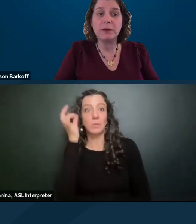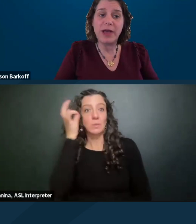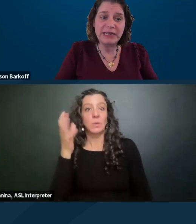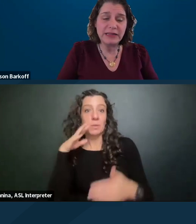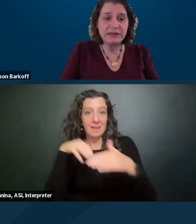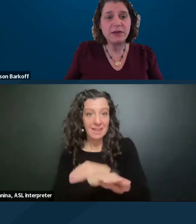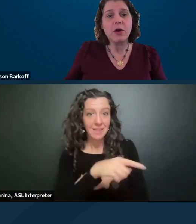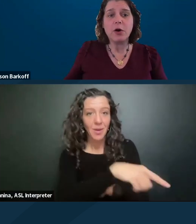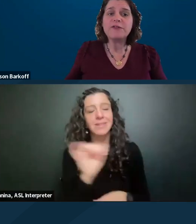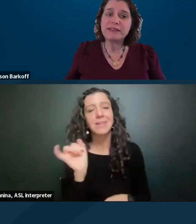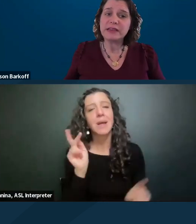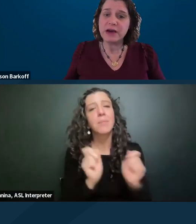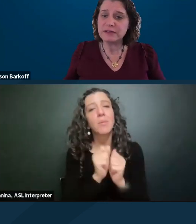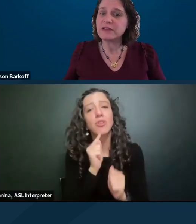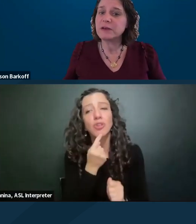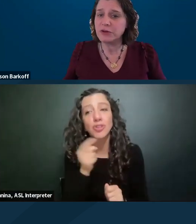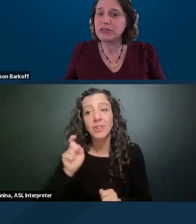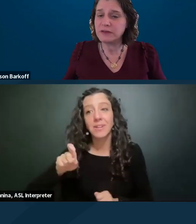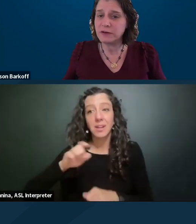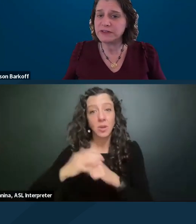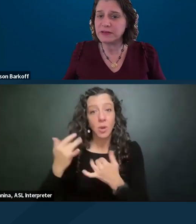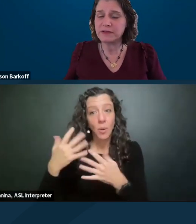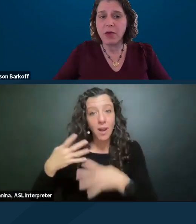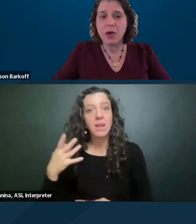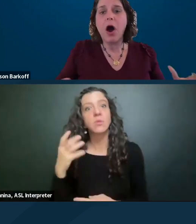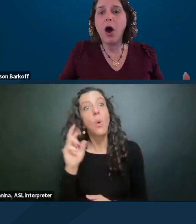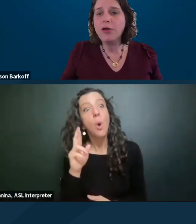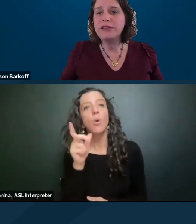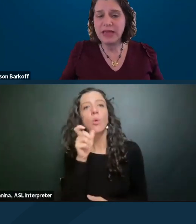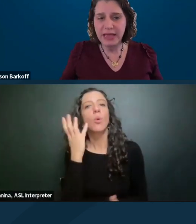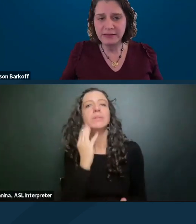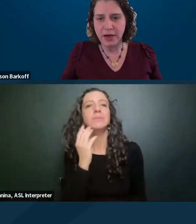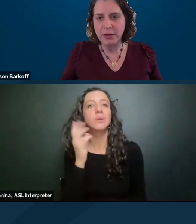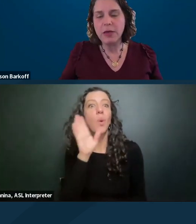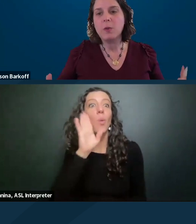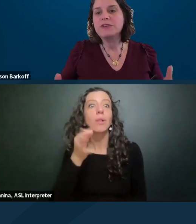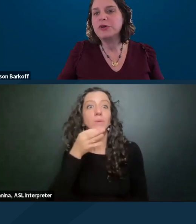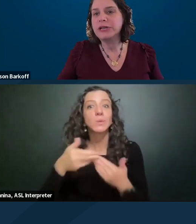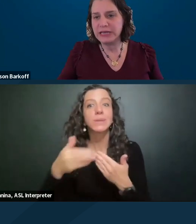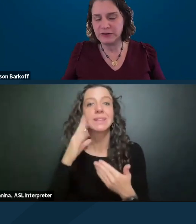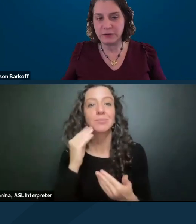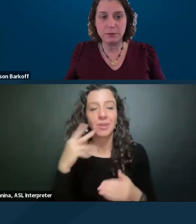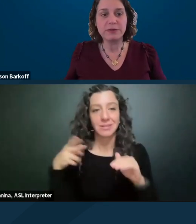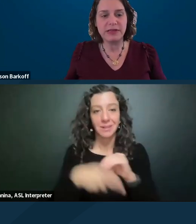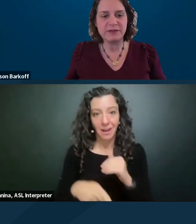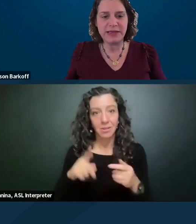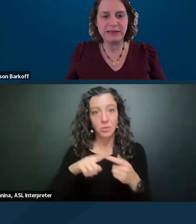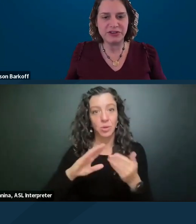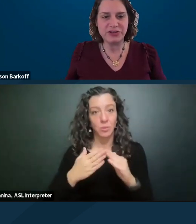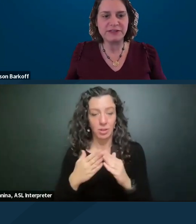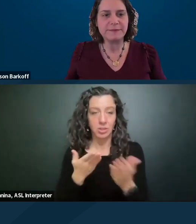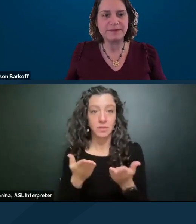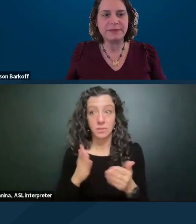urgent needs on waiting lists or facing cuts to community services. All this case law was put into